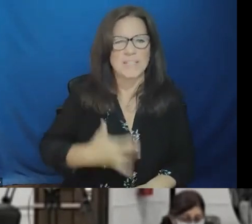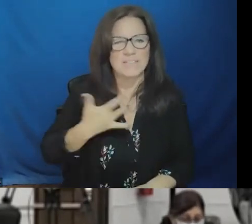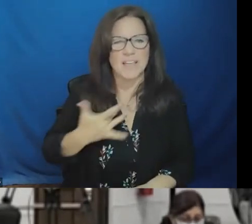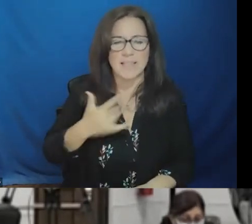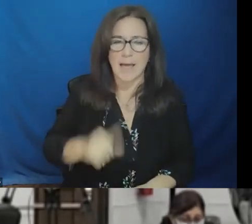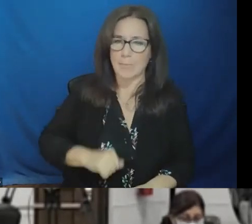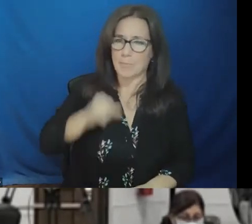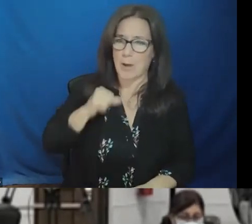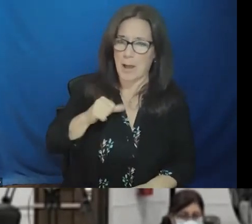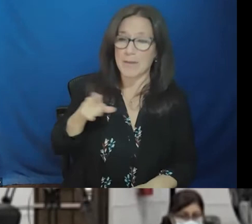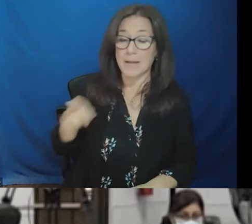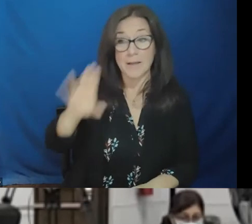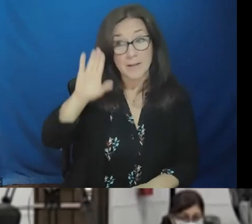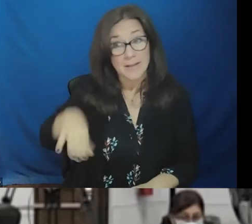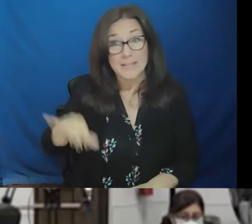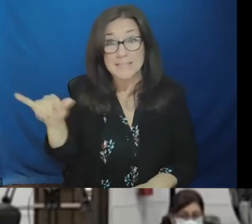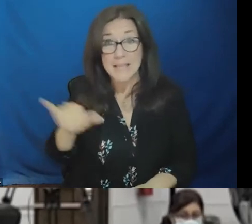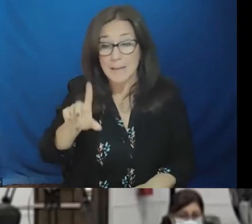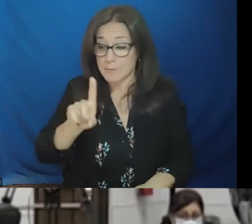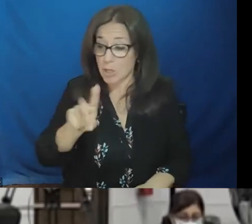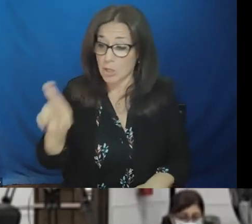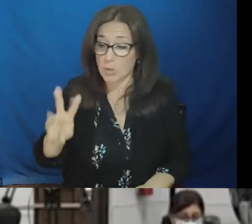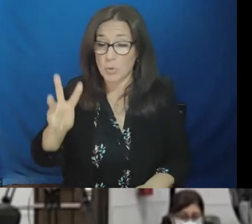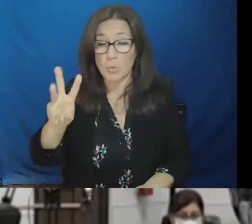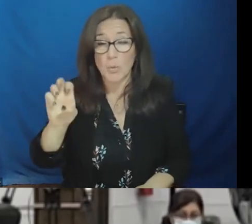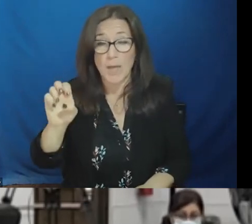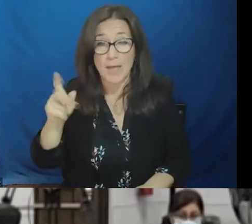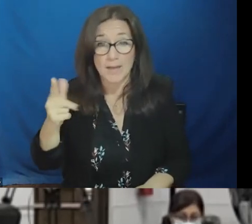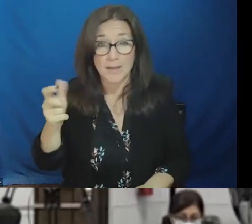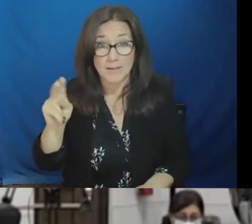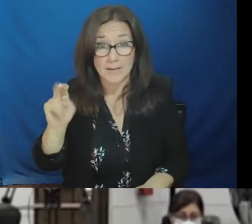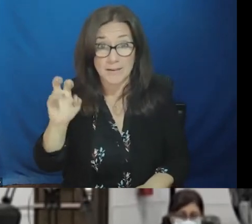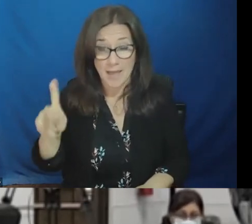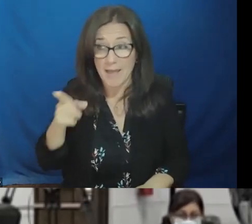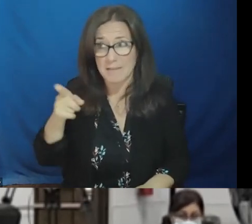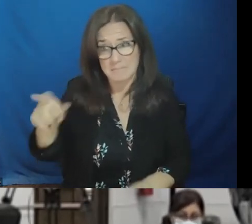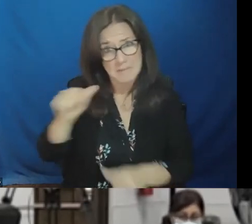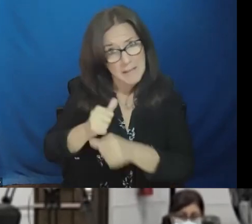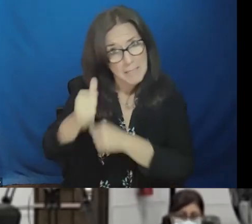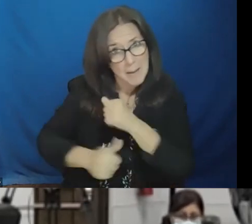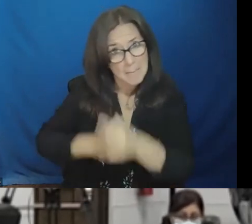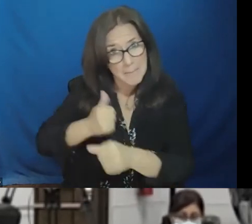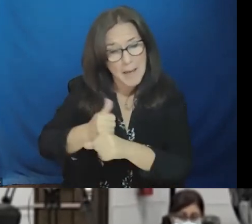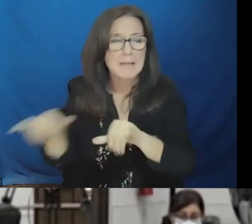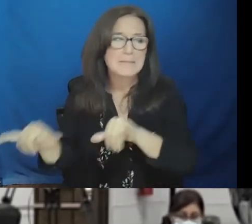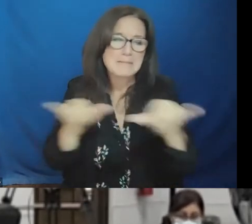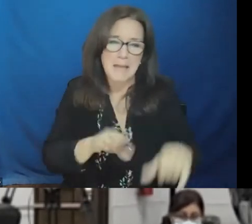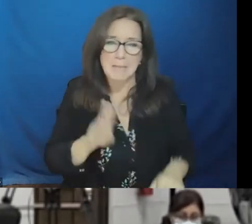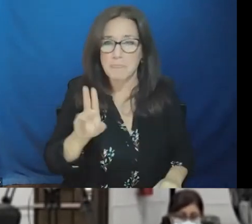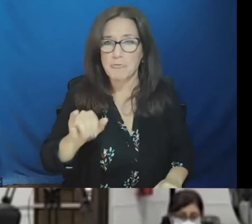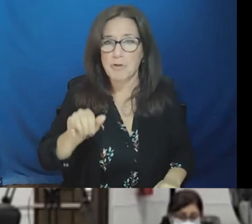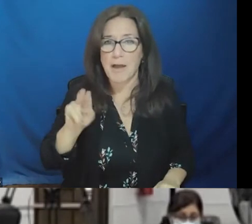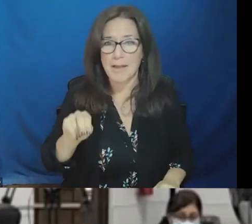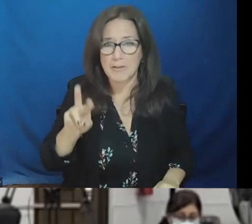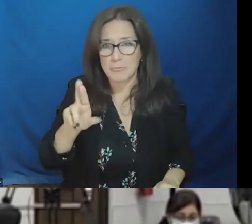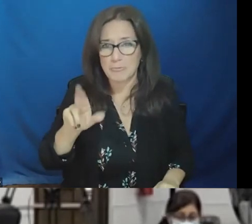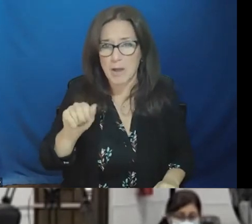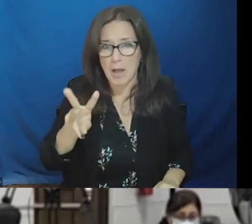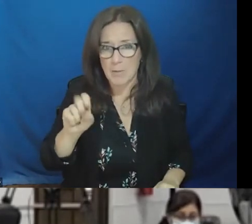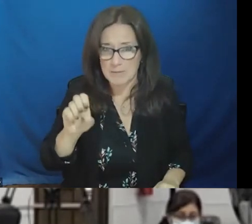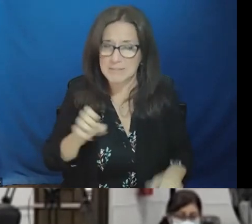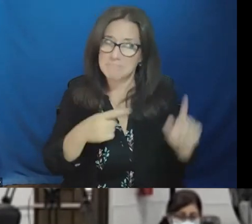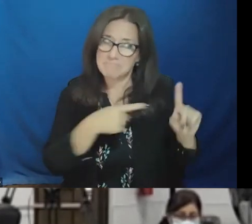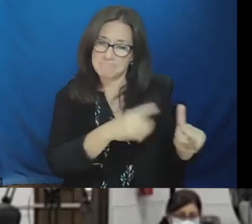Santa Barbara Unified, to hold them both up as role models in our school district of what is possible,